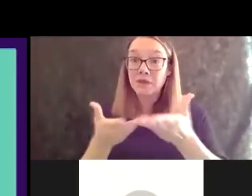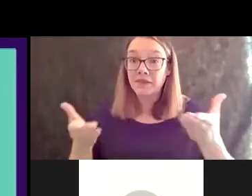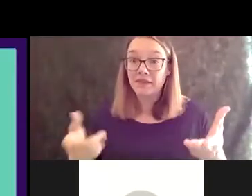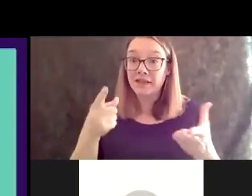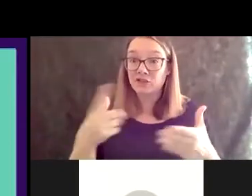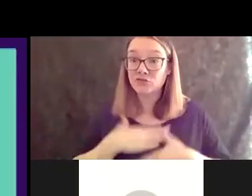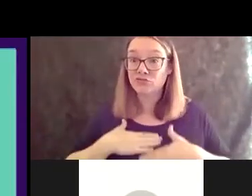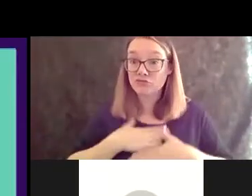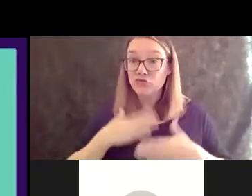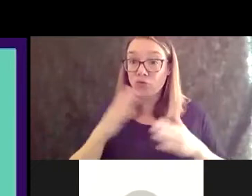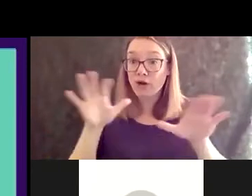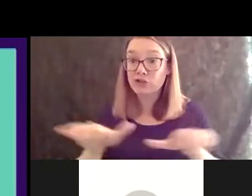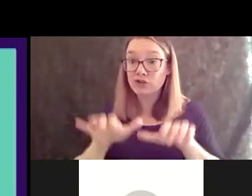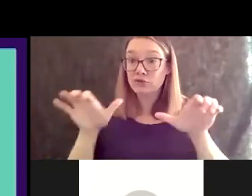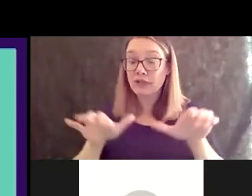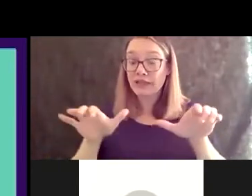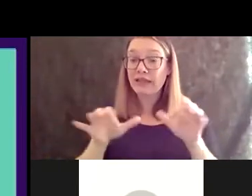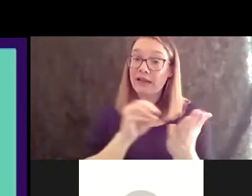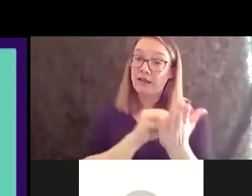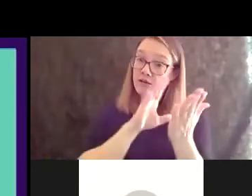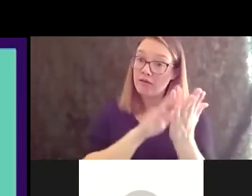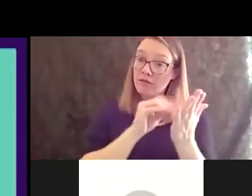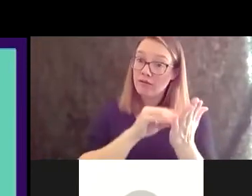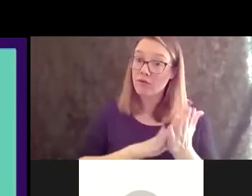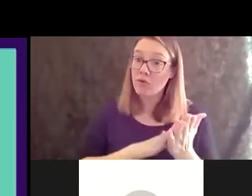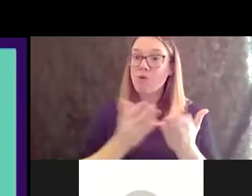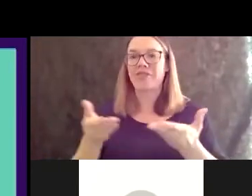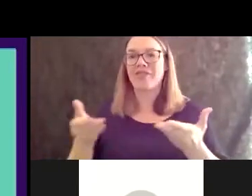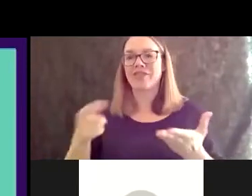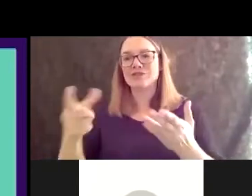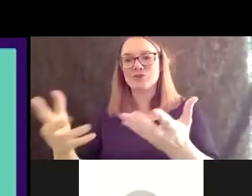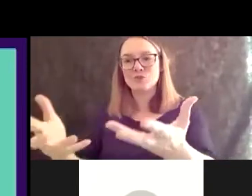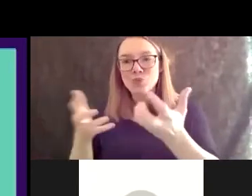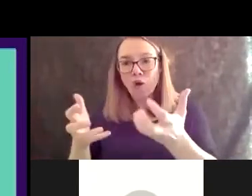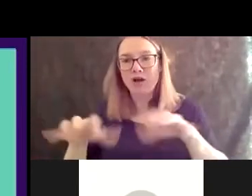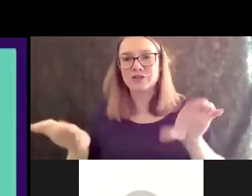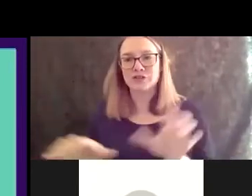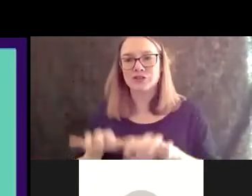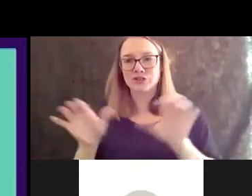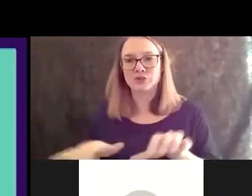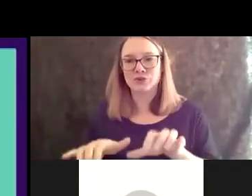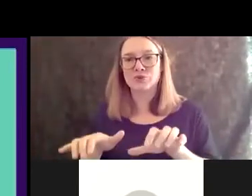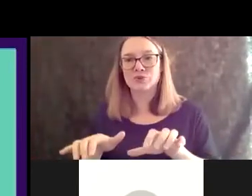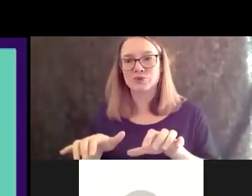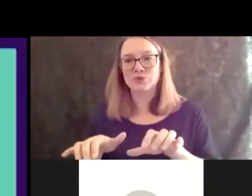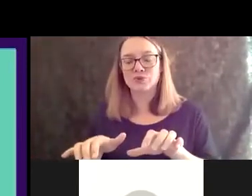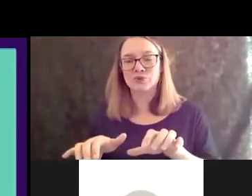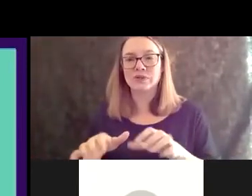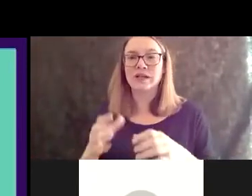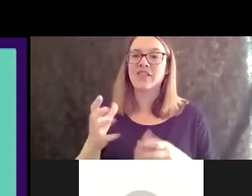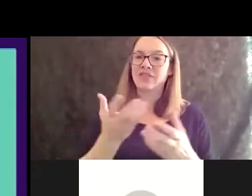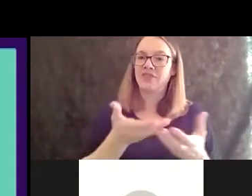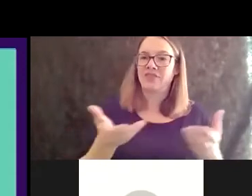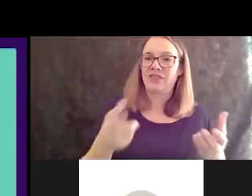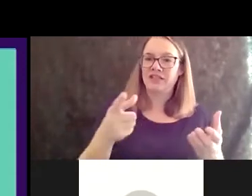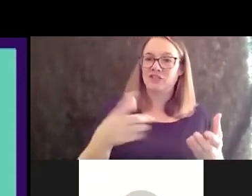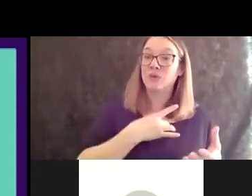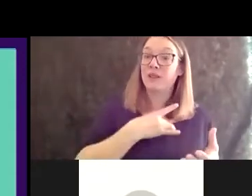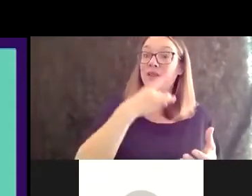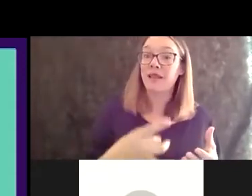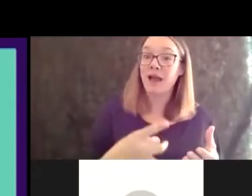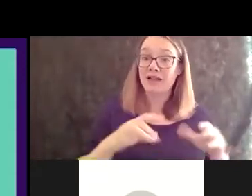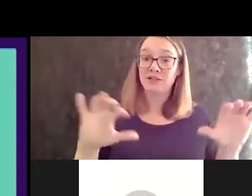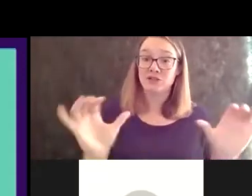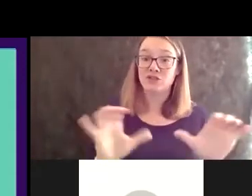doing, things that you want to do, and things that you like to do that bring you joy when you're